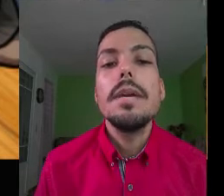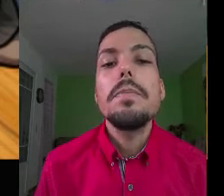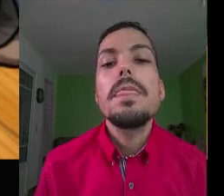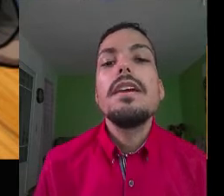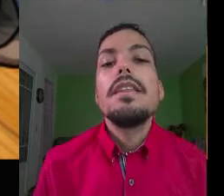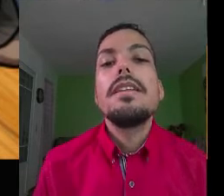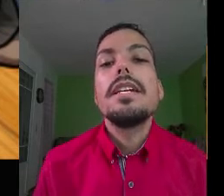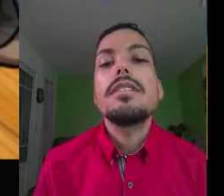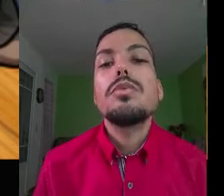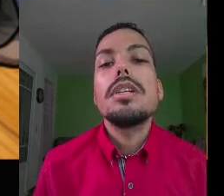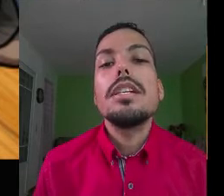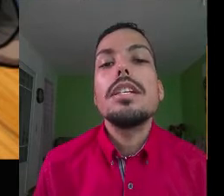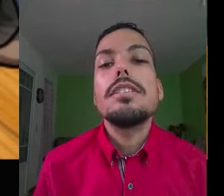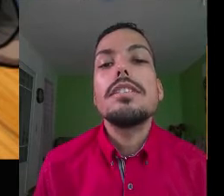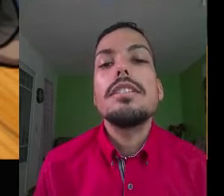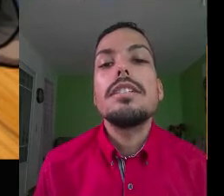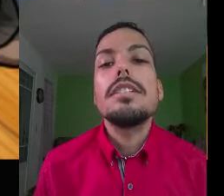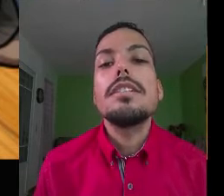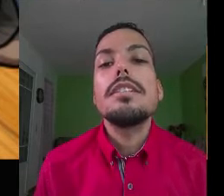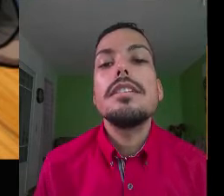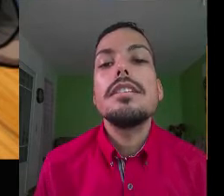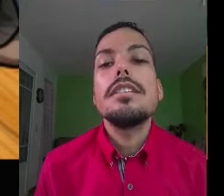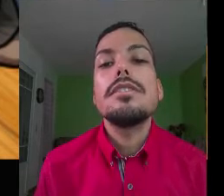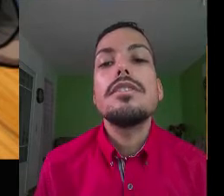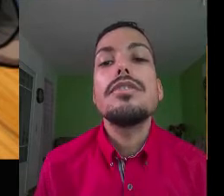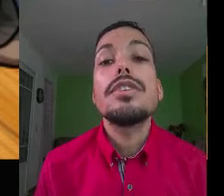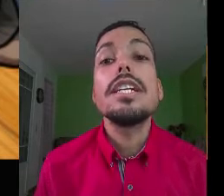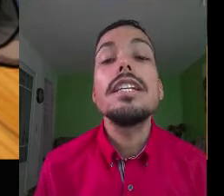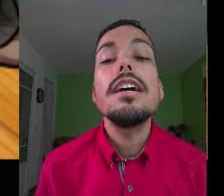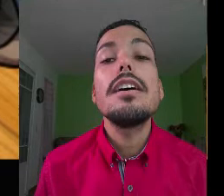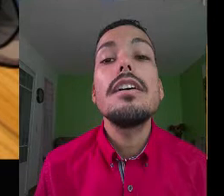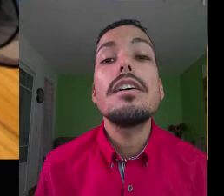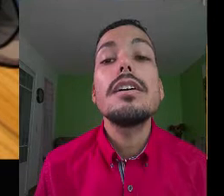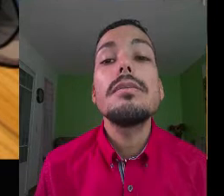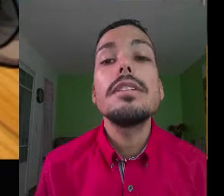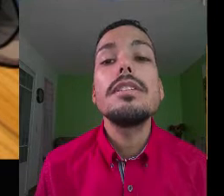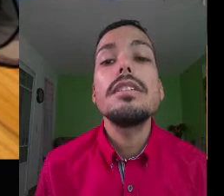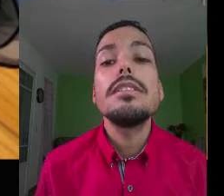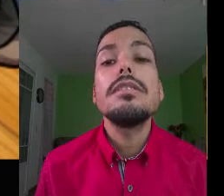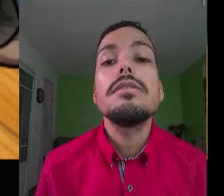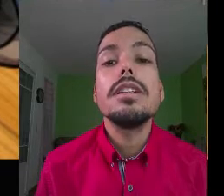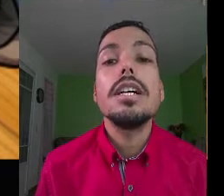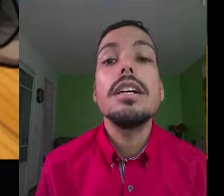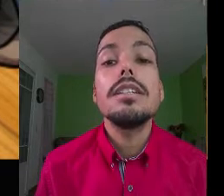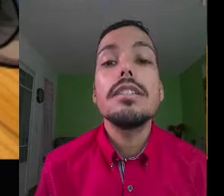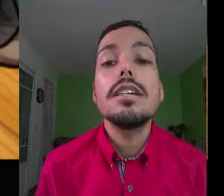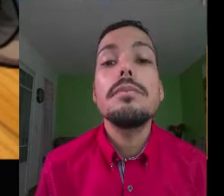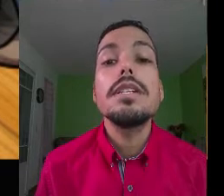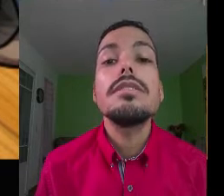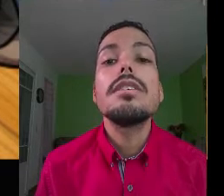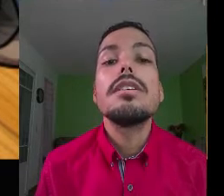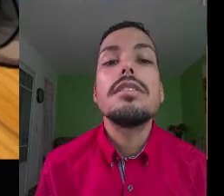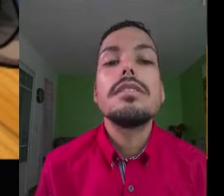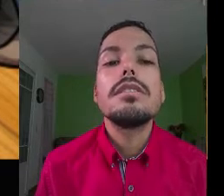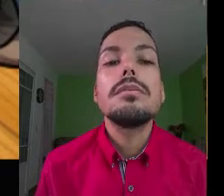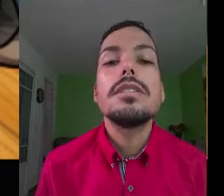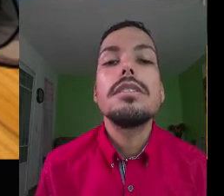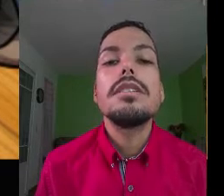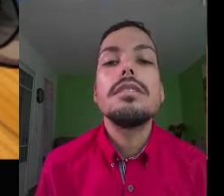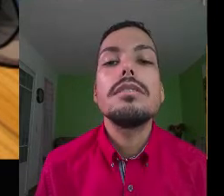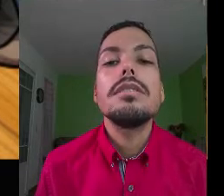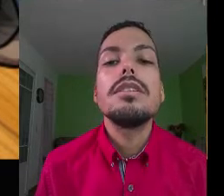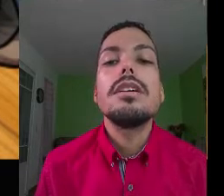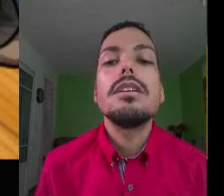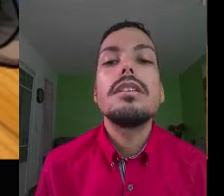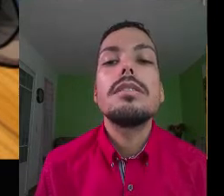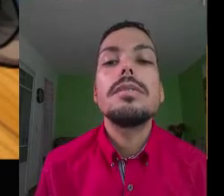good, okay? The next one here, this is our friend armadillo, ¿verdad? Its name is